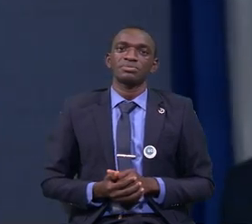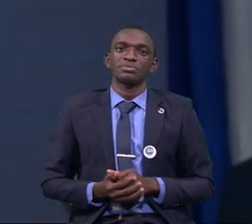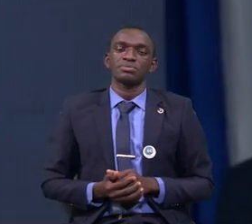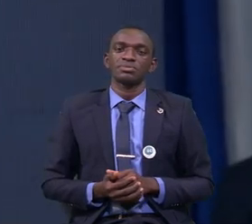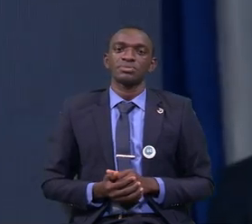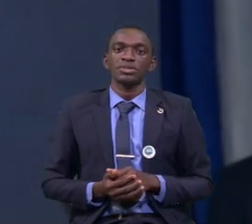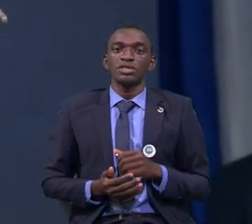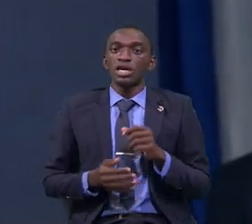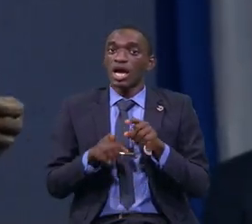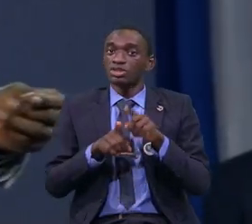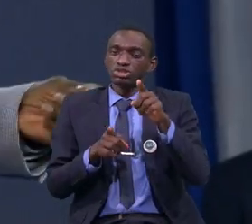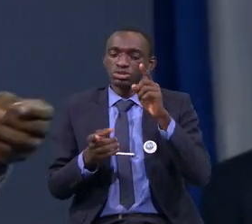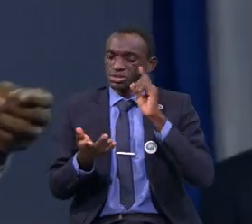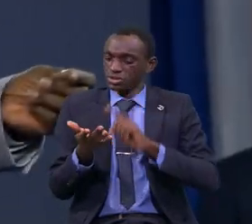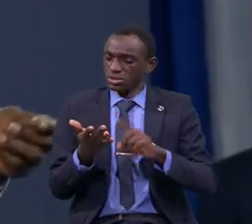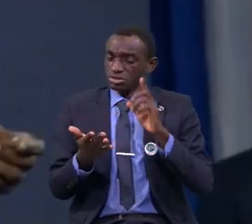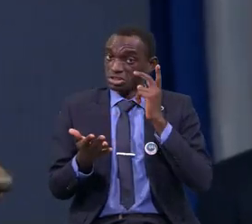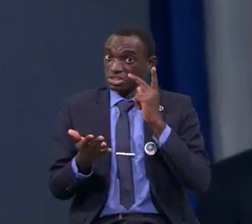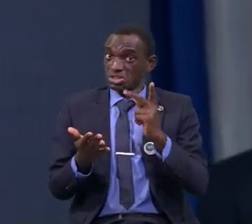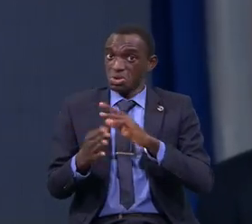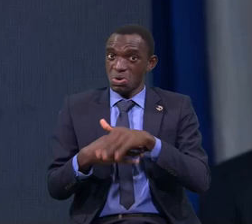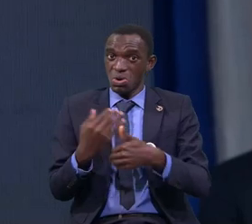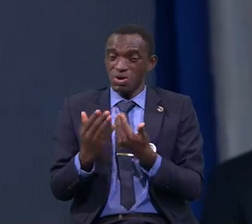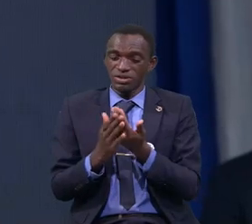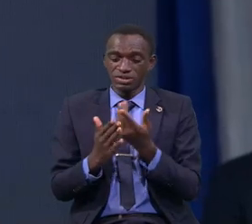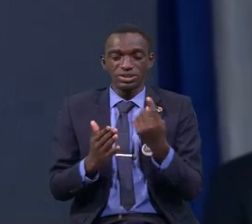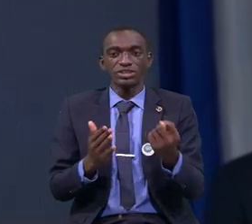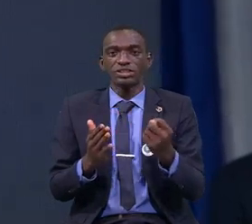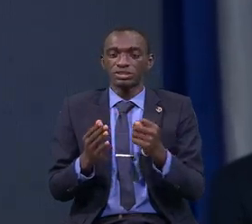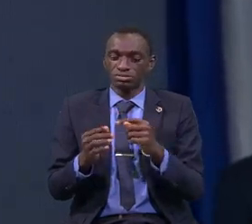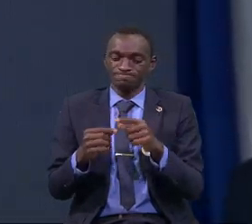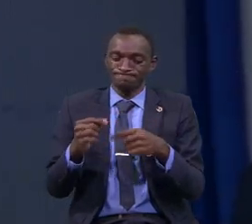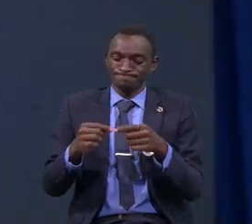As you see all the strings you tie to your gift,